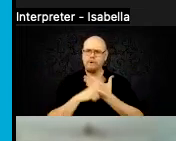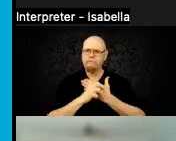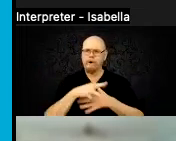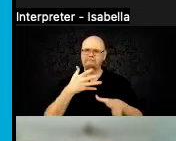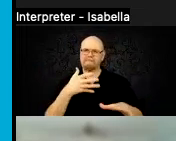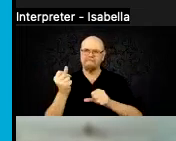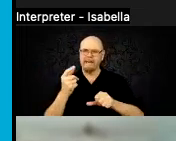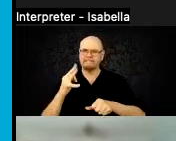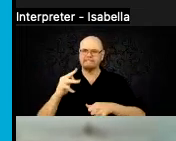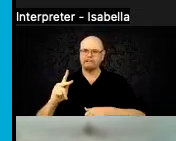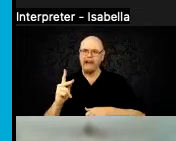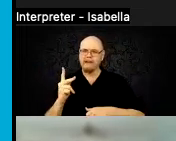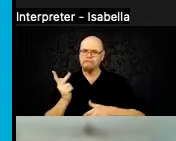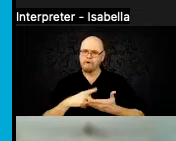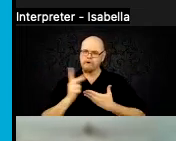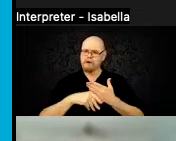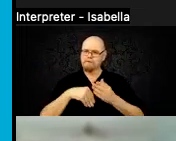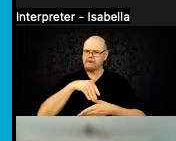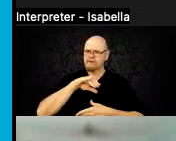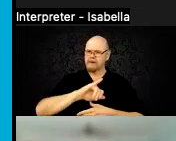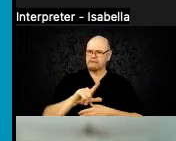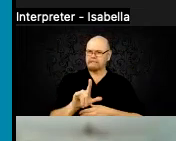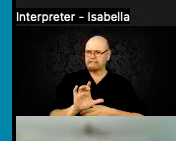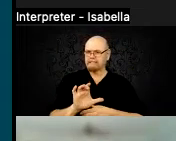your local Center for Independent Living.